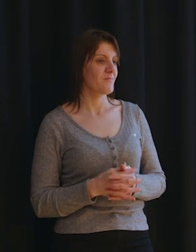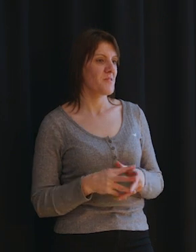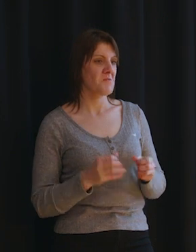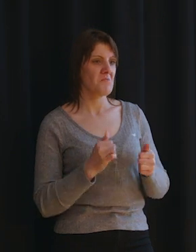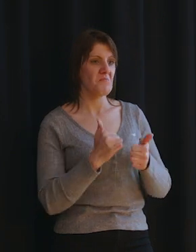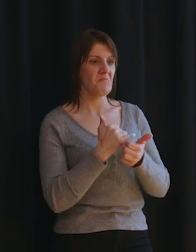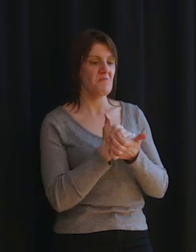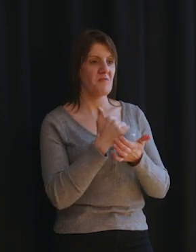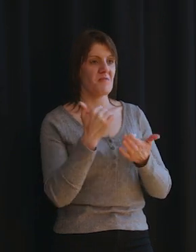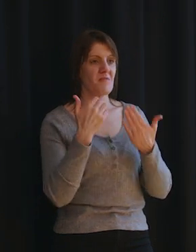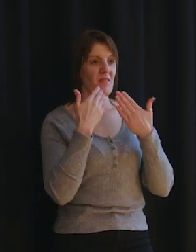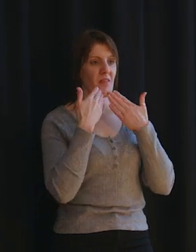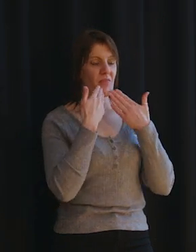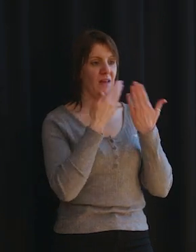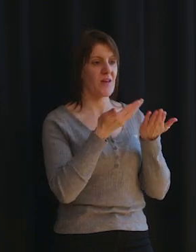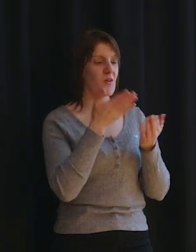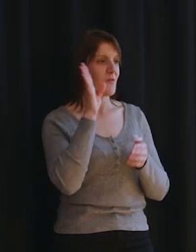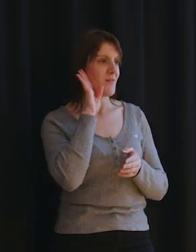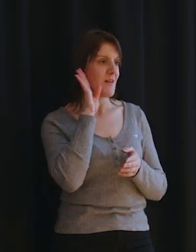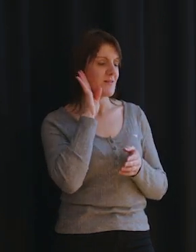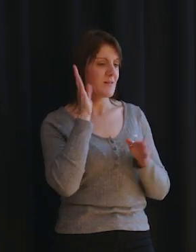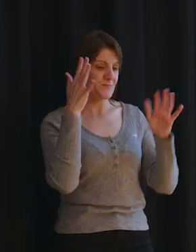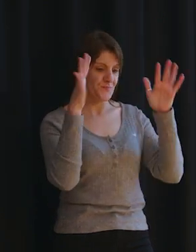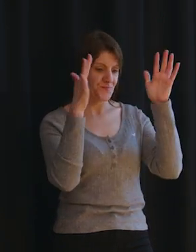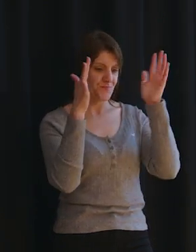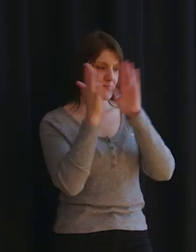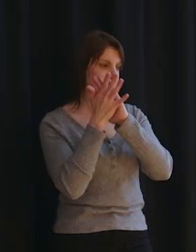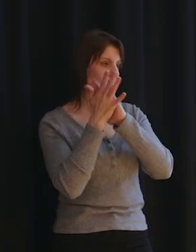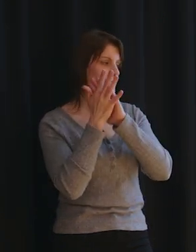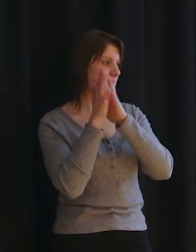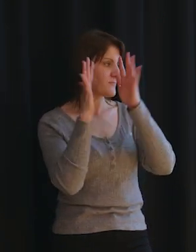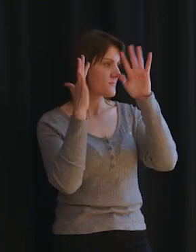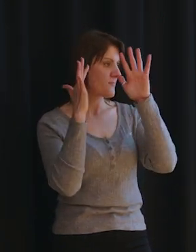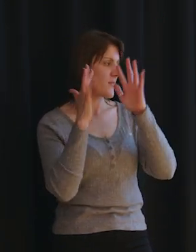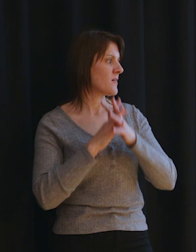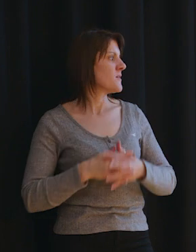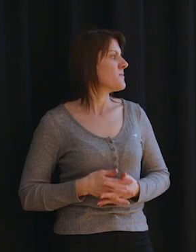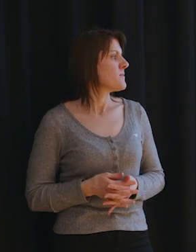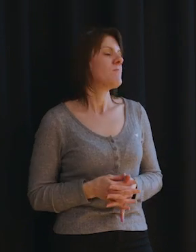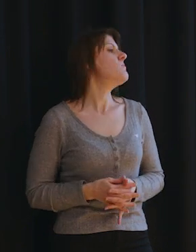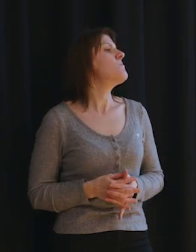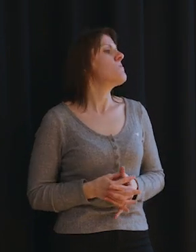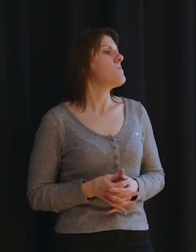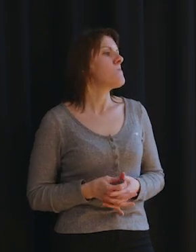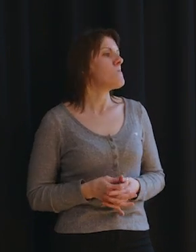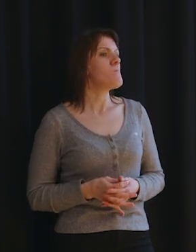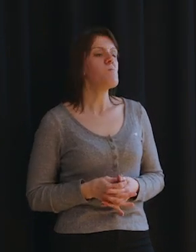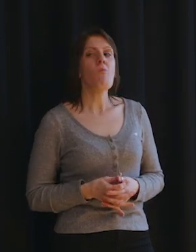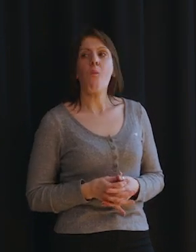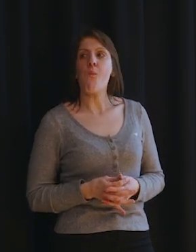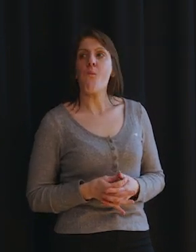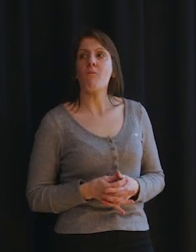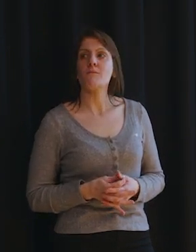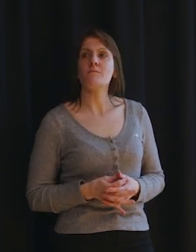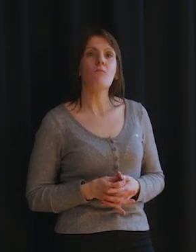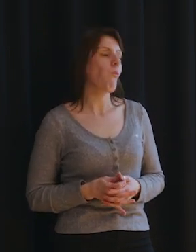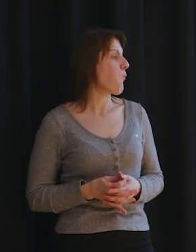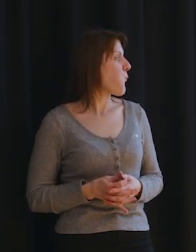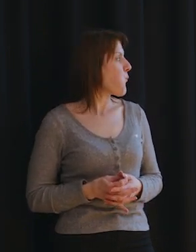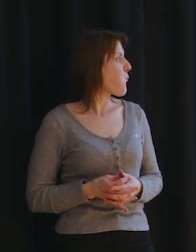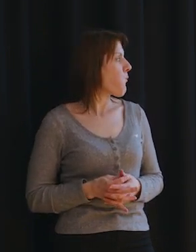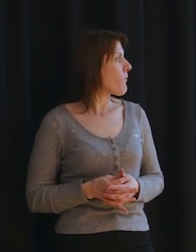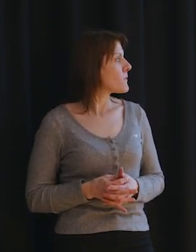Excellent. Thank you very much. Thank you for listening. Thank you for your time. And as I said, any further questions or you want any more information about what the Matthew